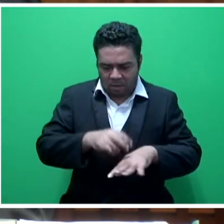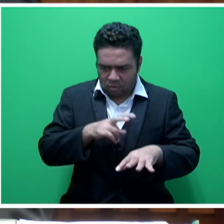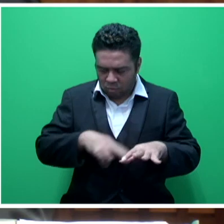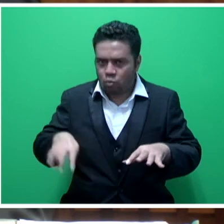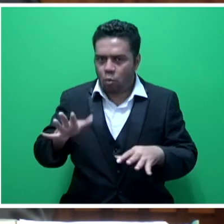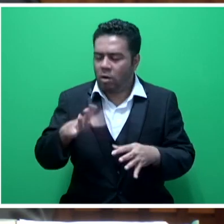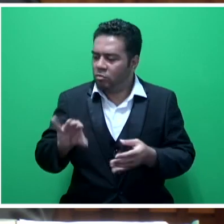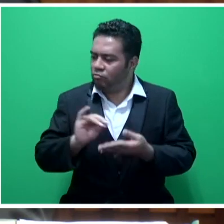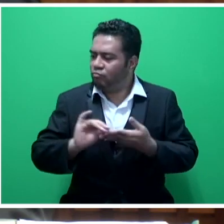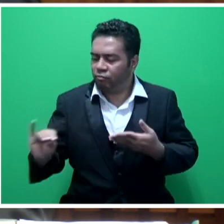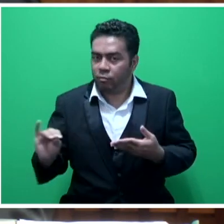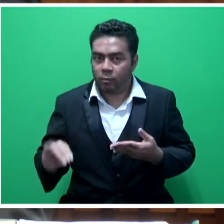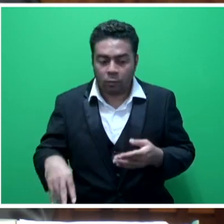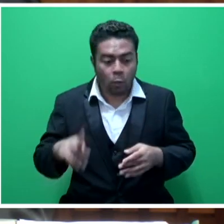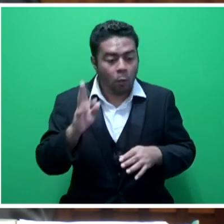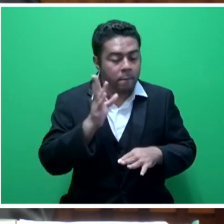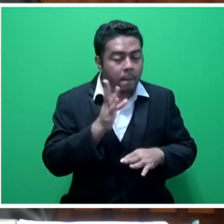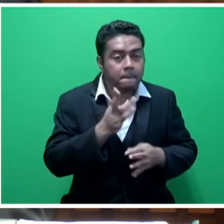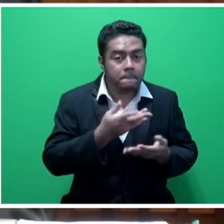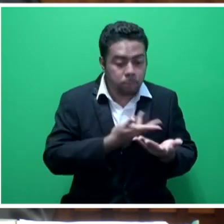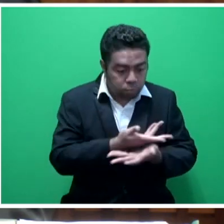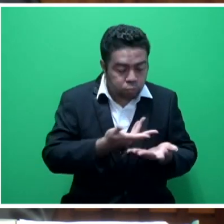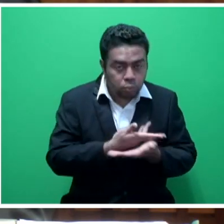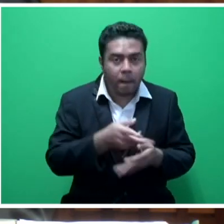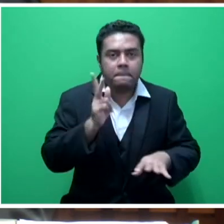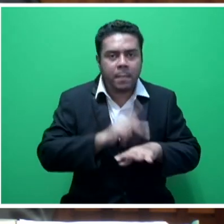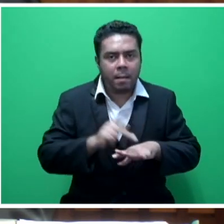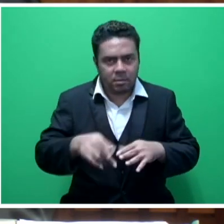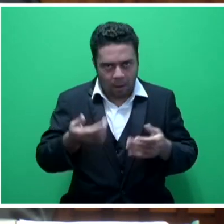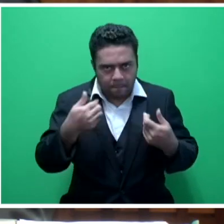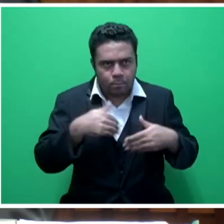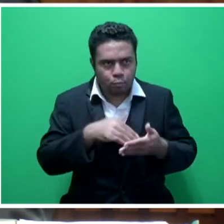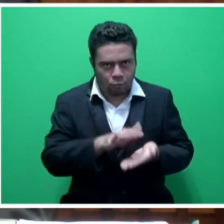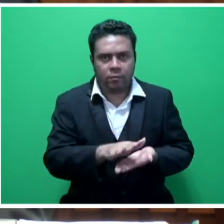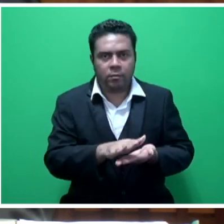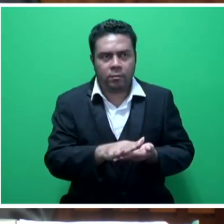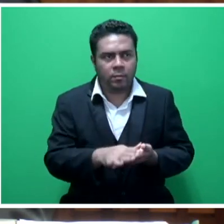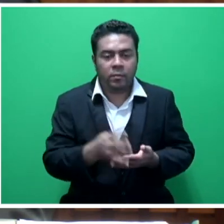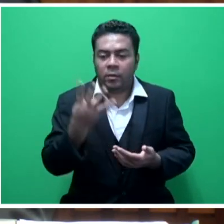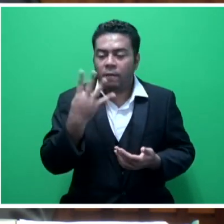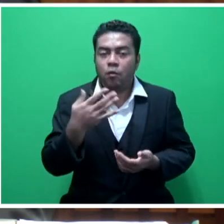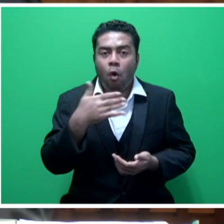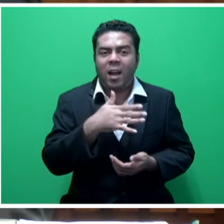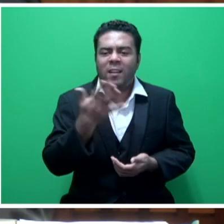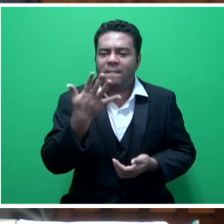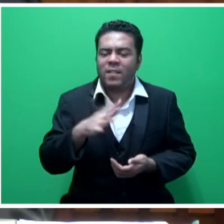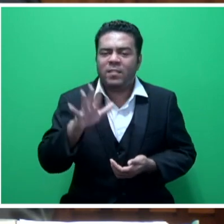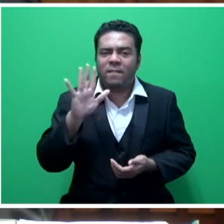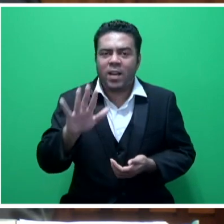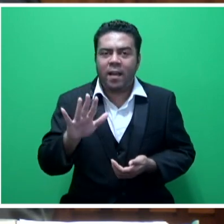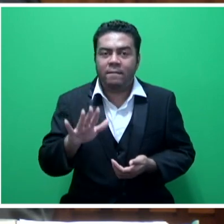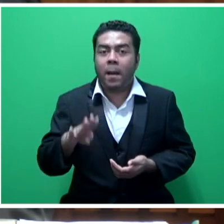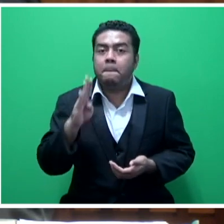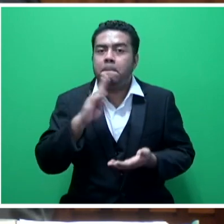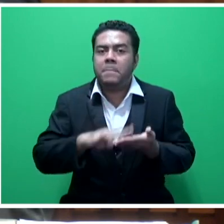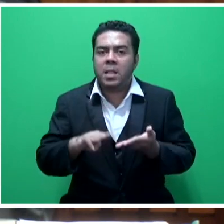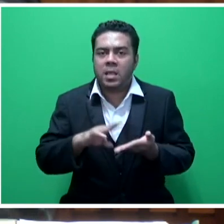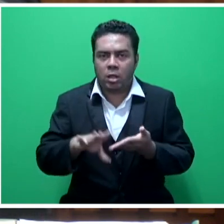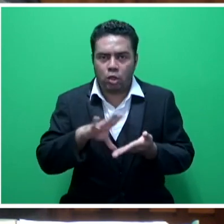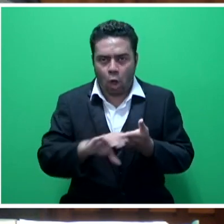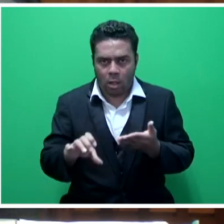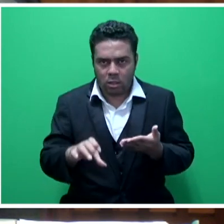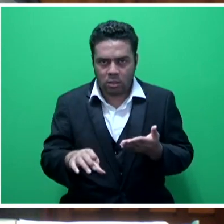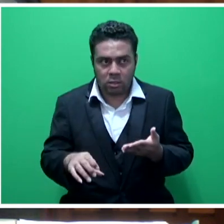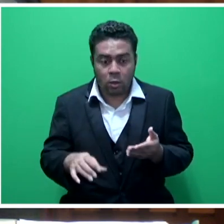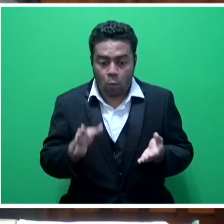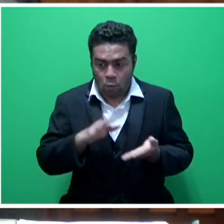necessary parliamentary approval, government granted guarantees to Fiji Airways in the sum of 455 million Fijian dollars. When